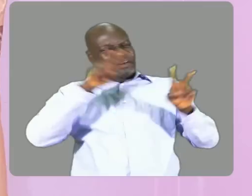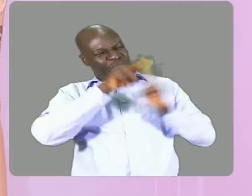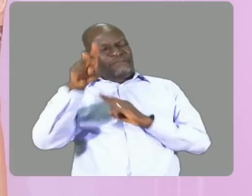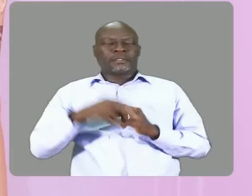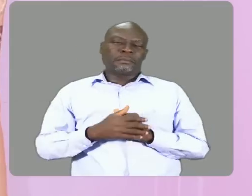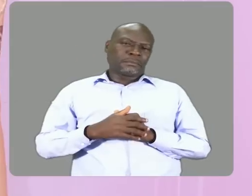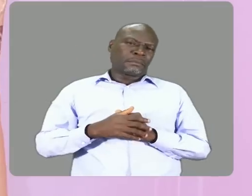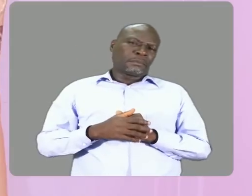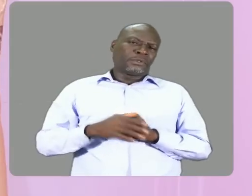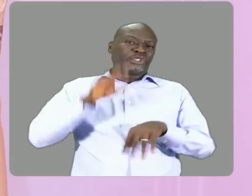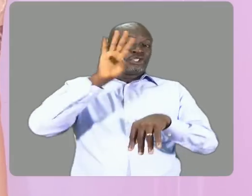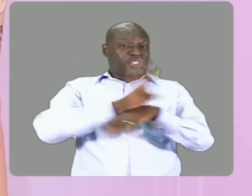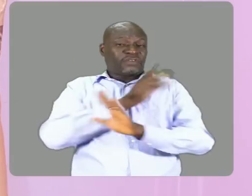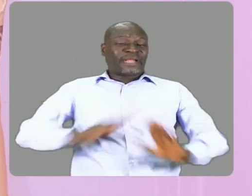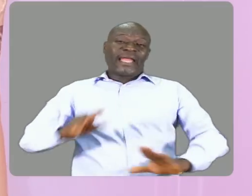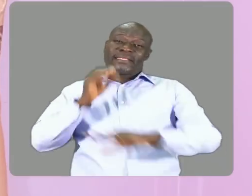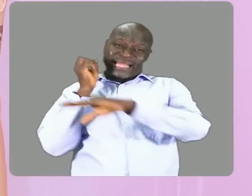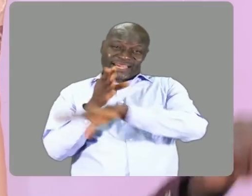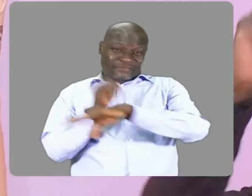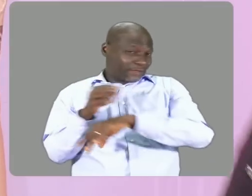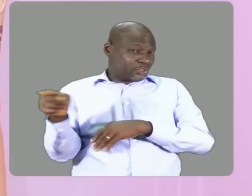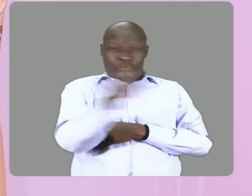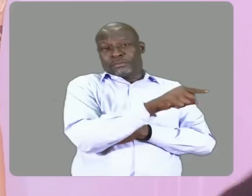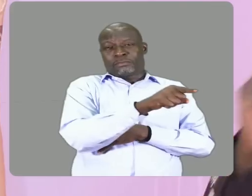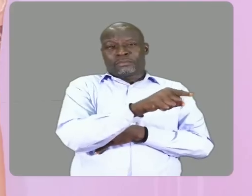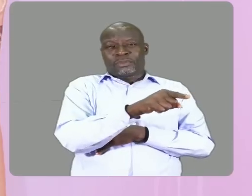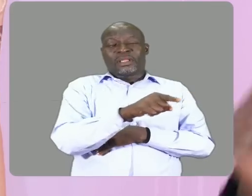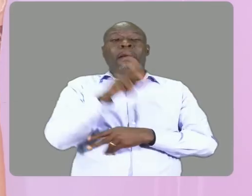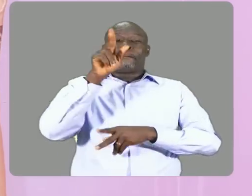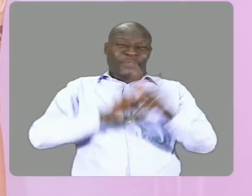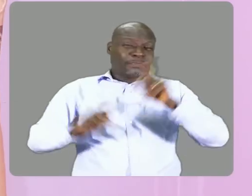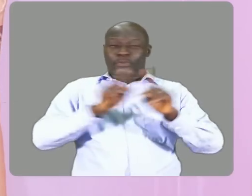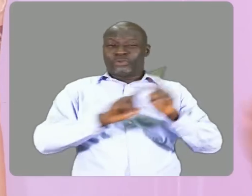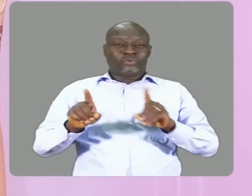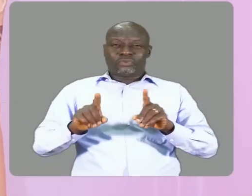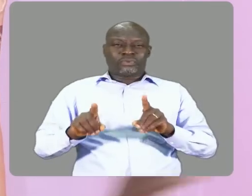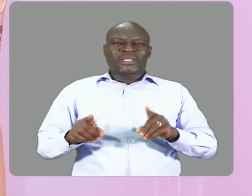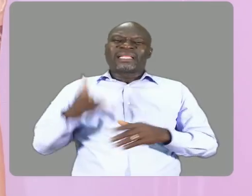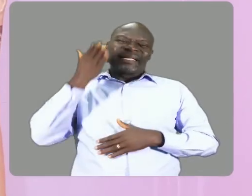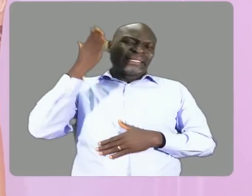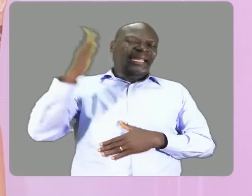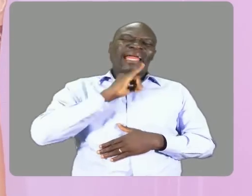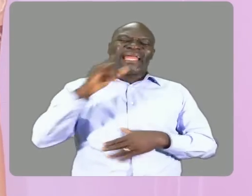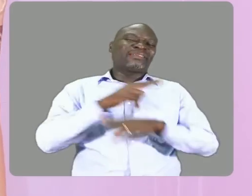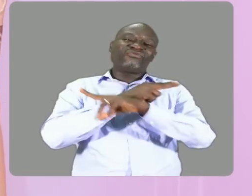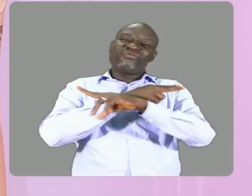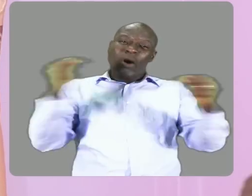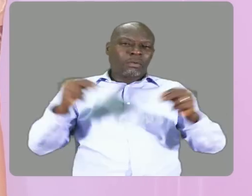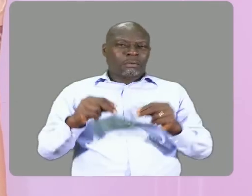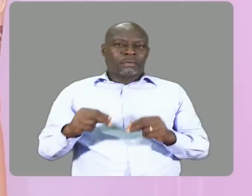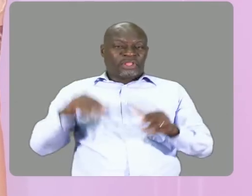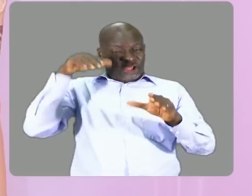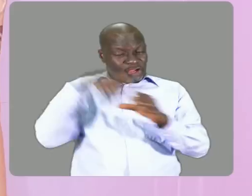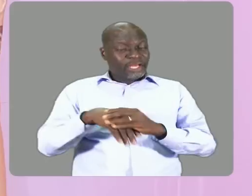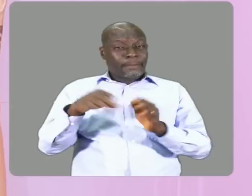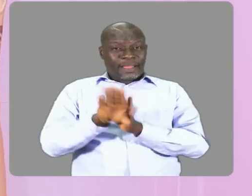Deben Deben. Church of Christ, I catch up, sir. Omo beye miracle, be miracle, omo keni nyinano. Omo bwa.